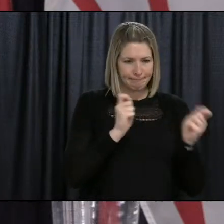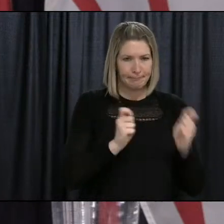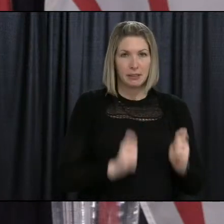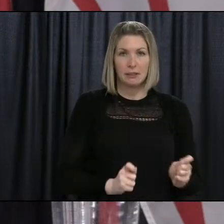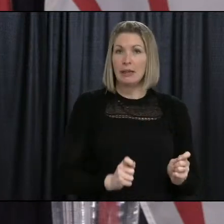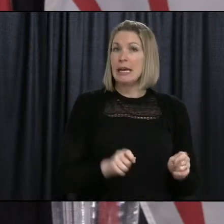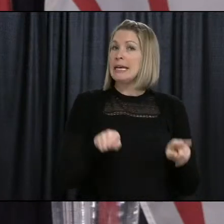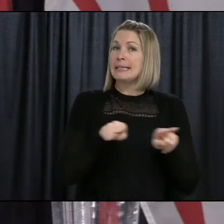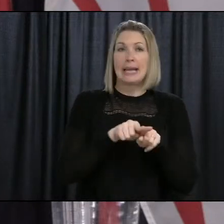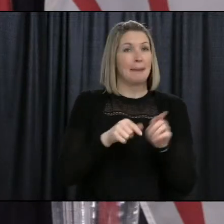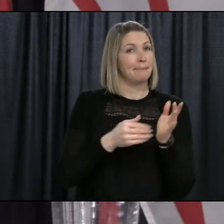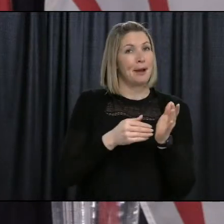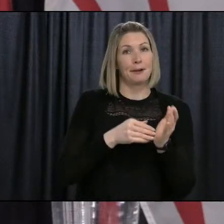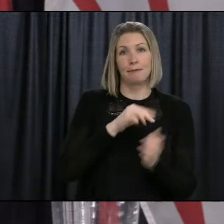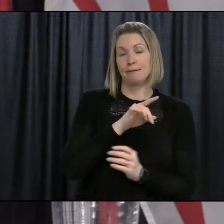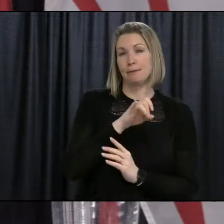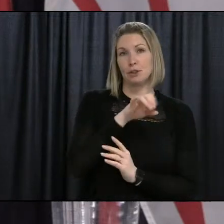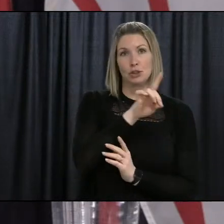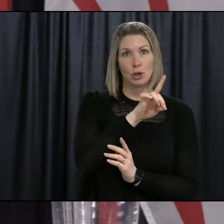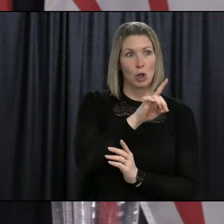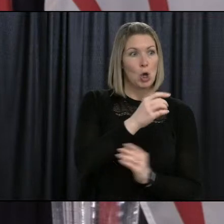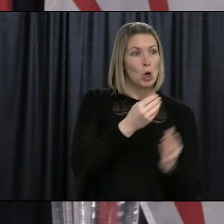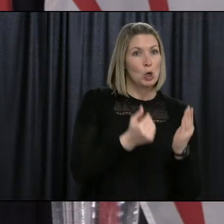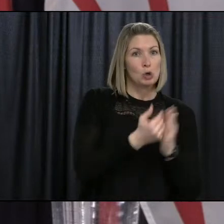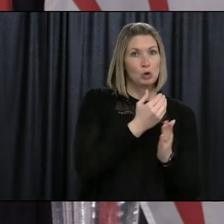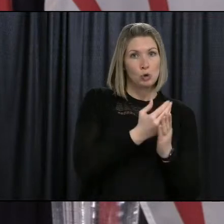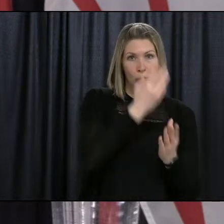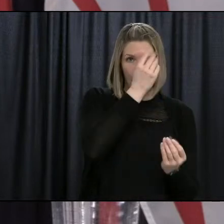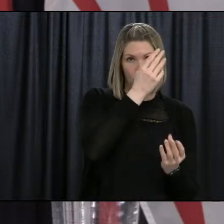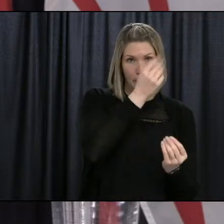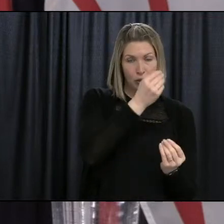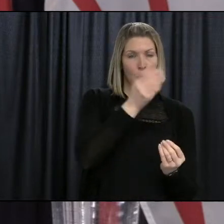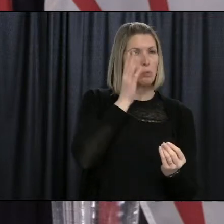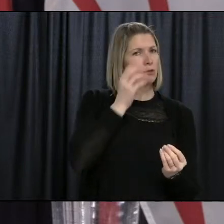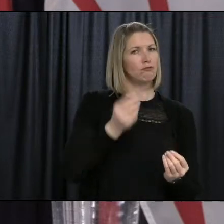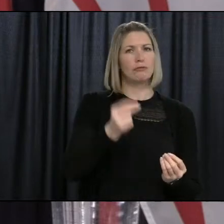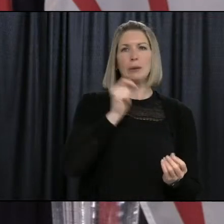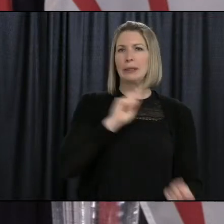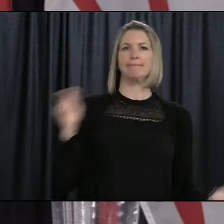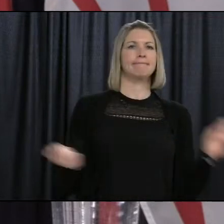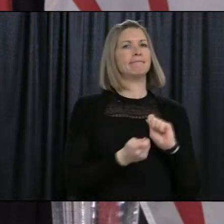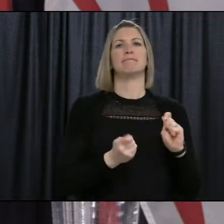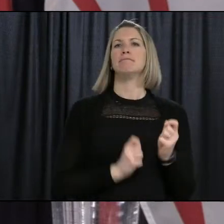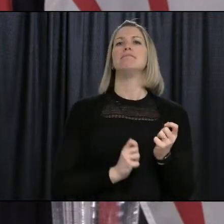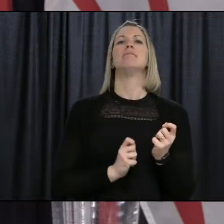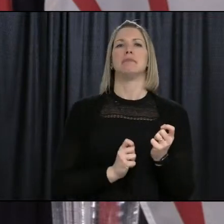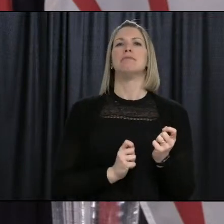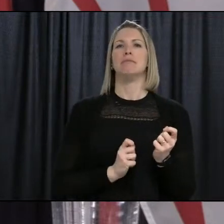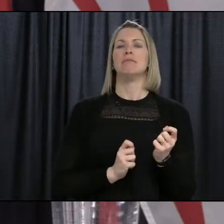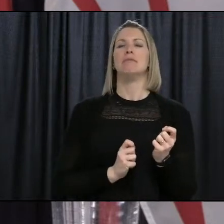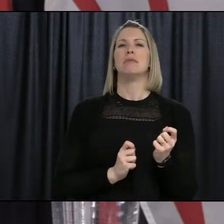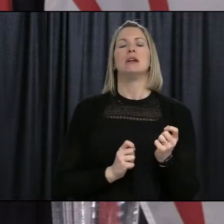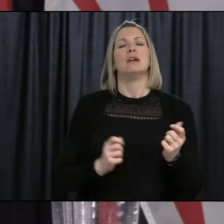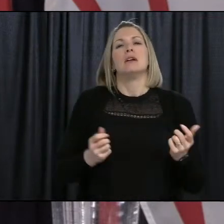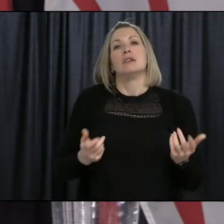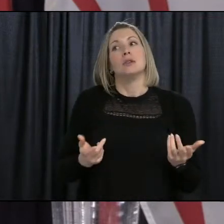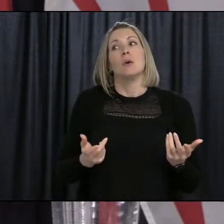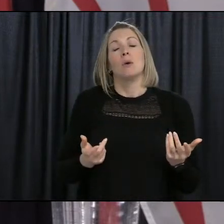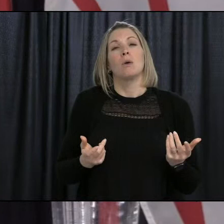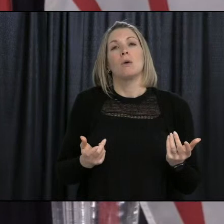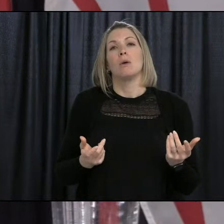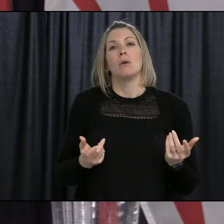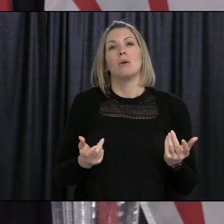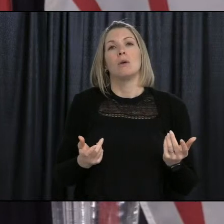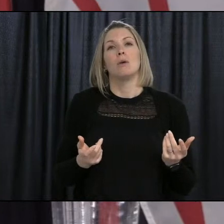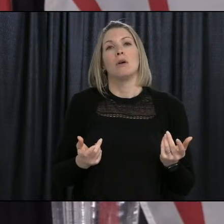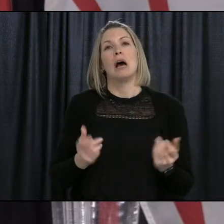said, as evidence becomes available, we will change and pivot where necessary. And this allows us to really create a hopeful,